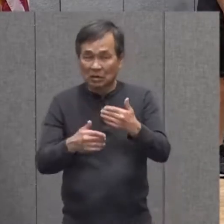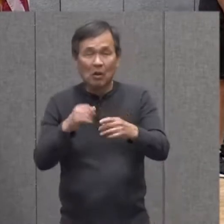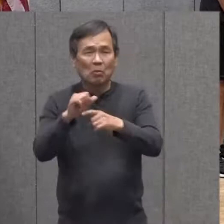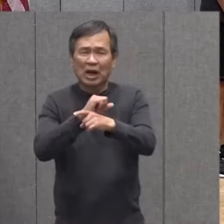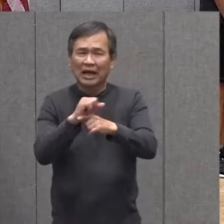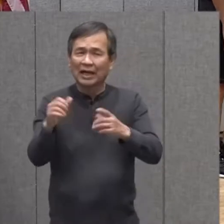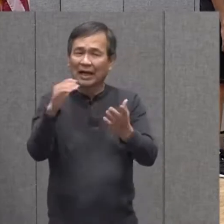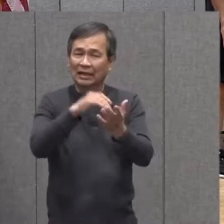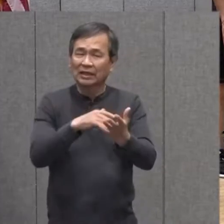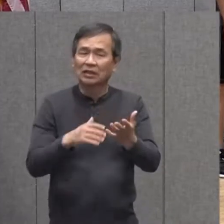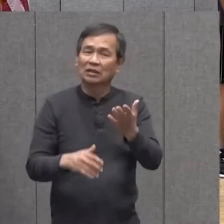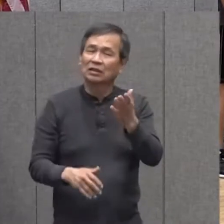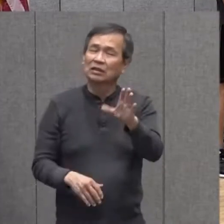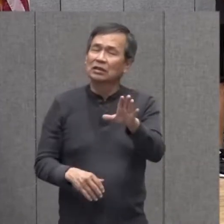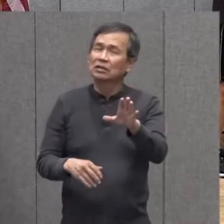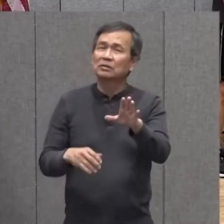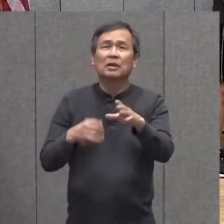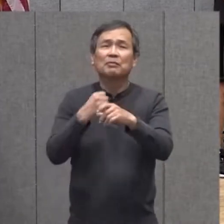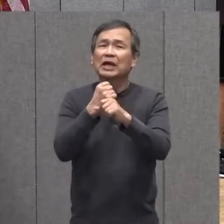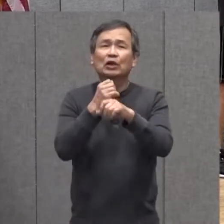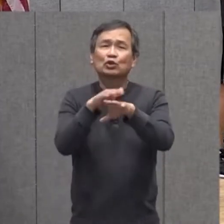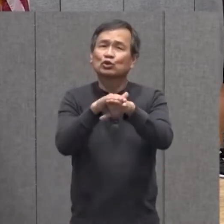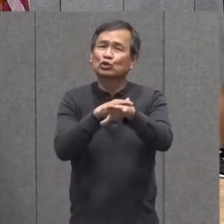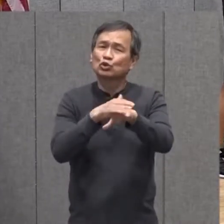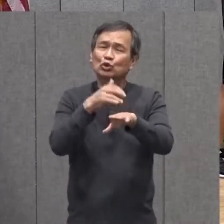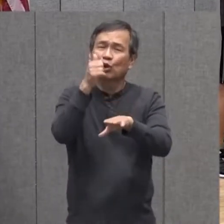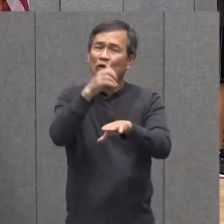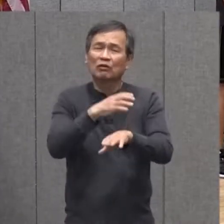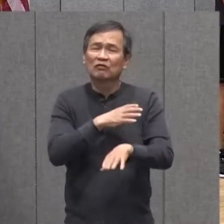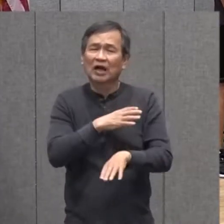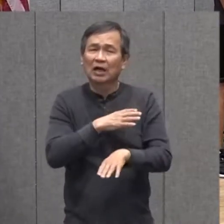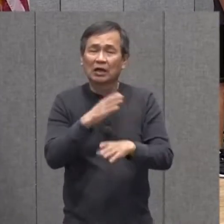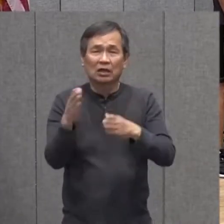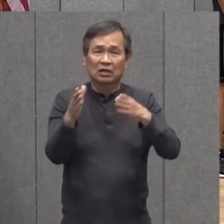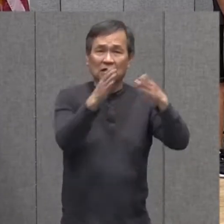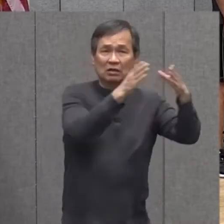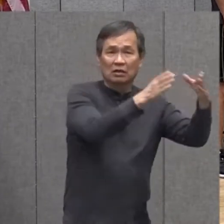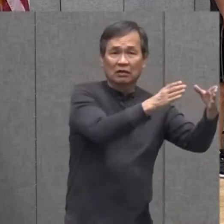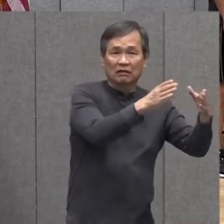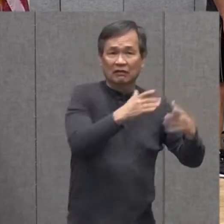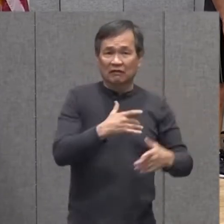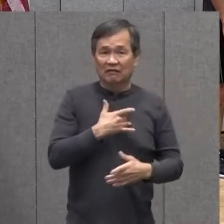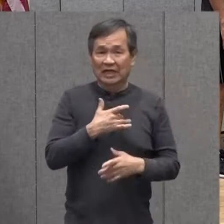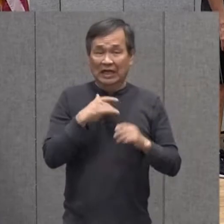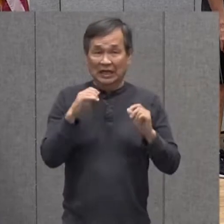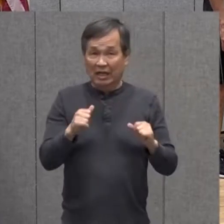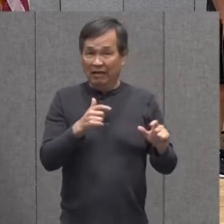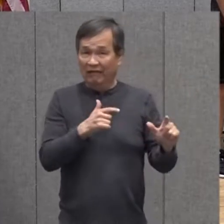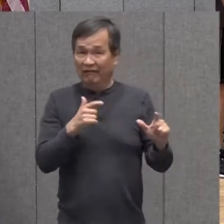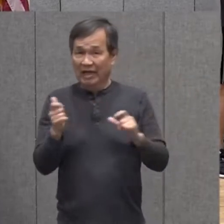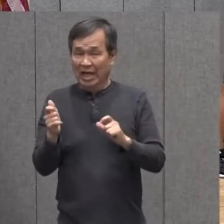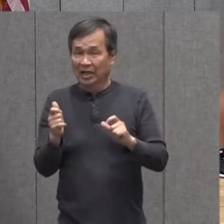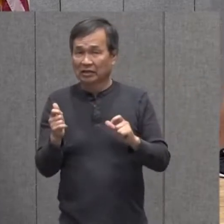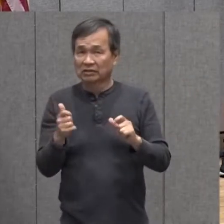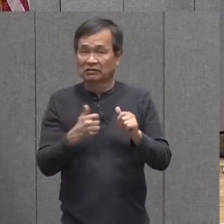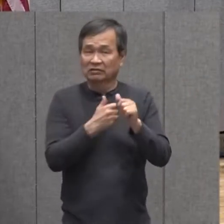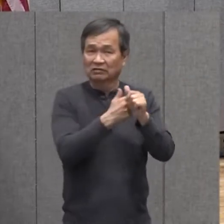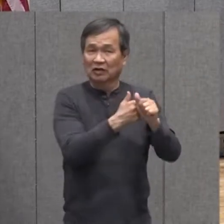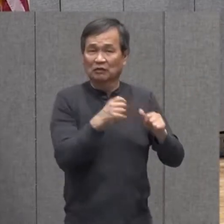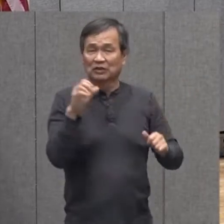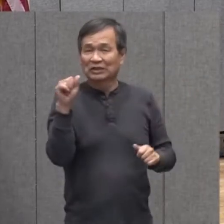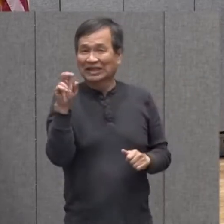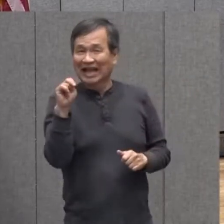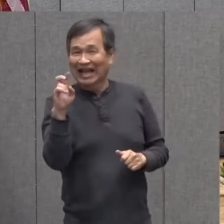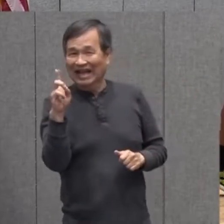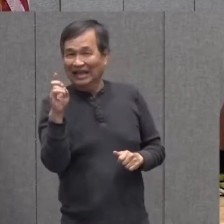more time. If you need to slow it down, follow me. If you feel like you need to be challenged and speed it up a little bit, follow